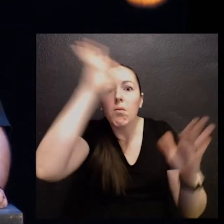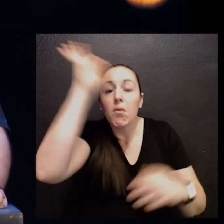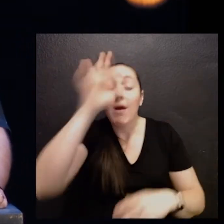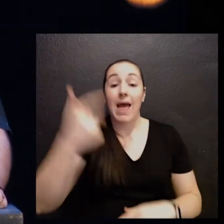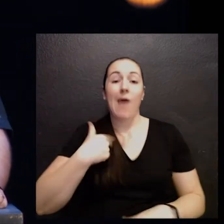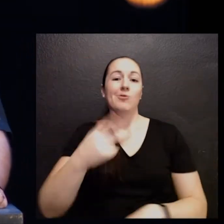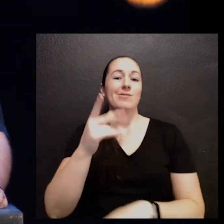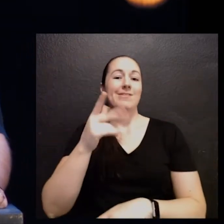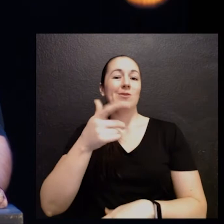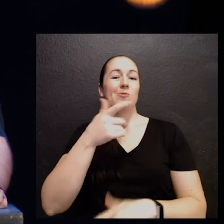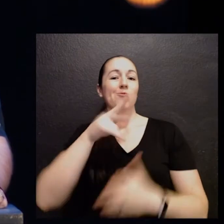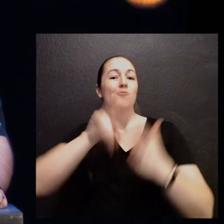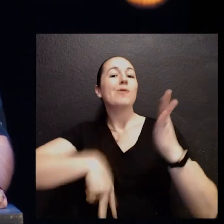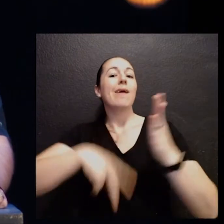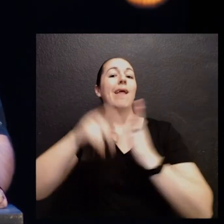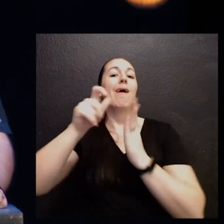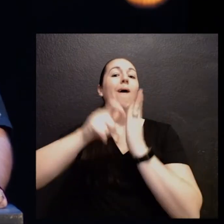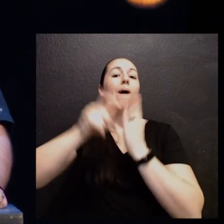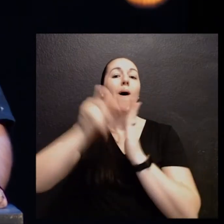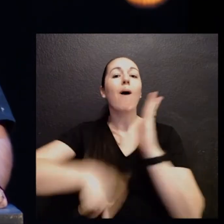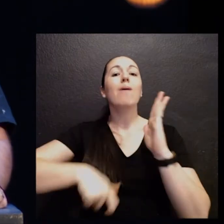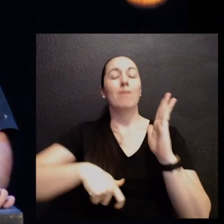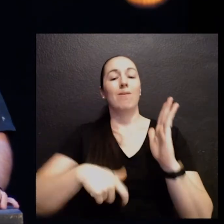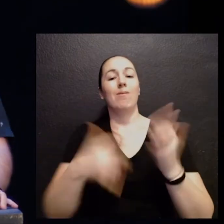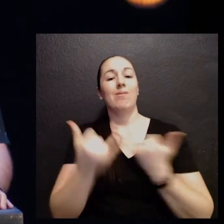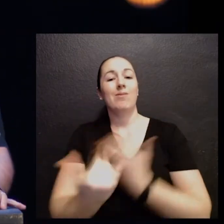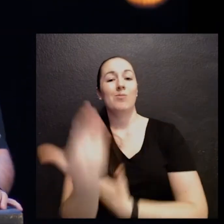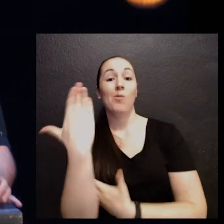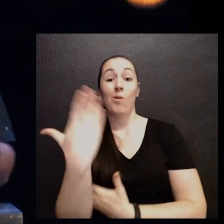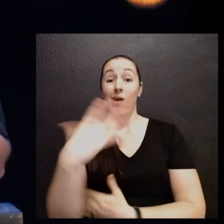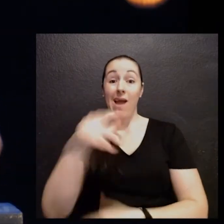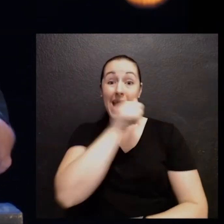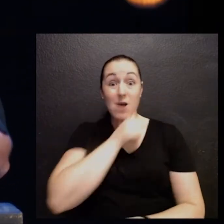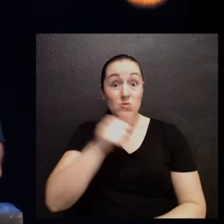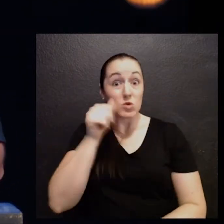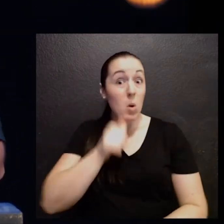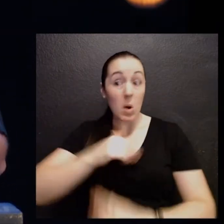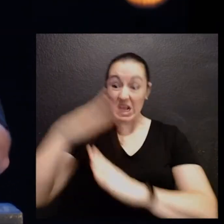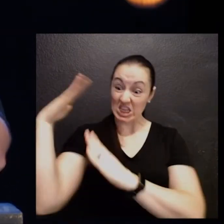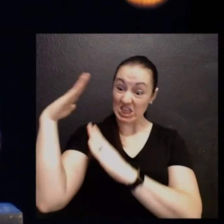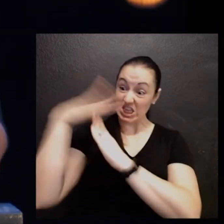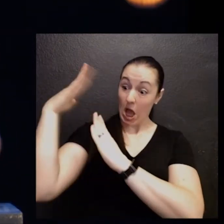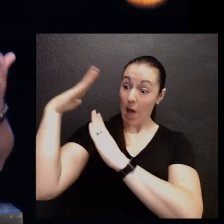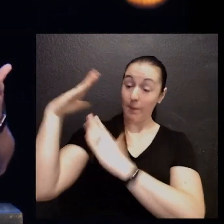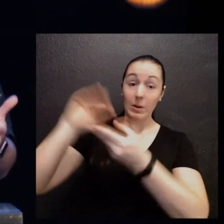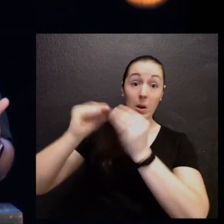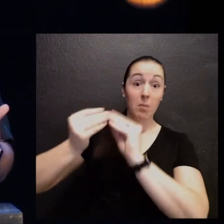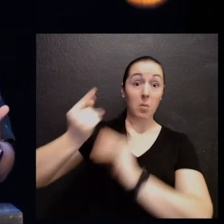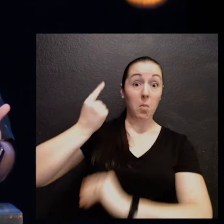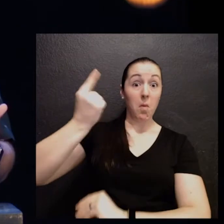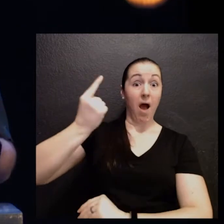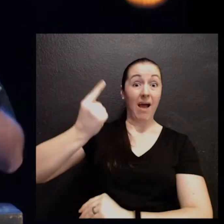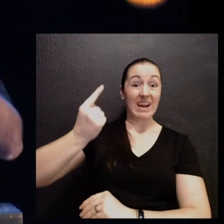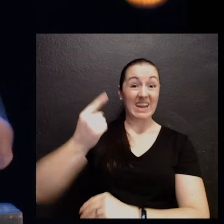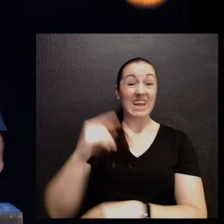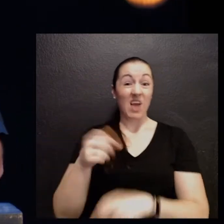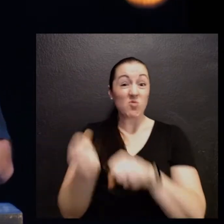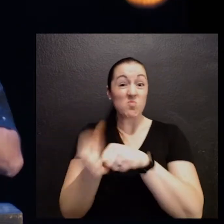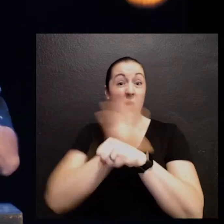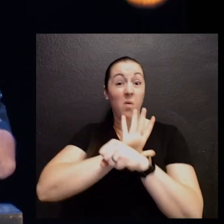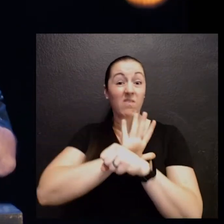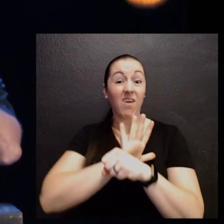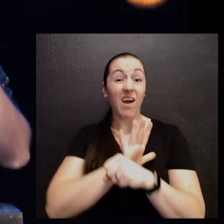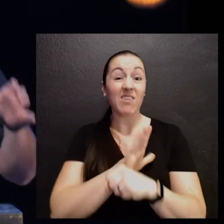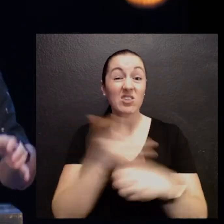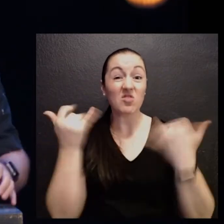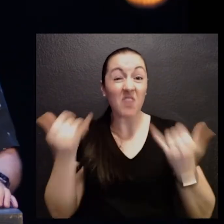morning about how Arizona is number one in how bad coronavirus is right now. Number one